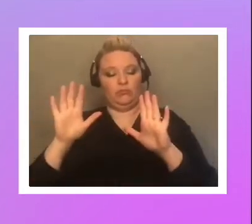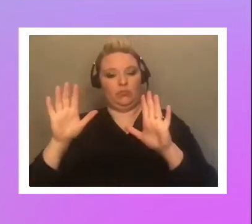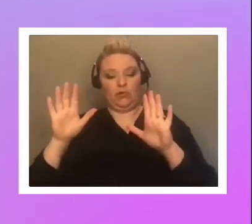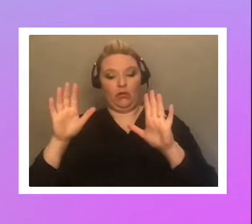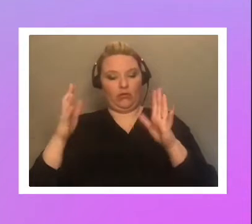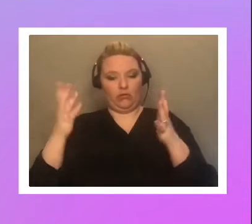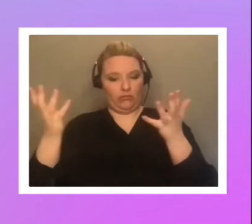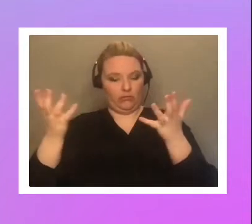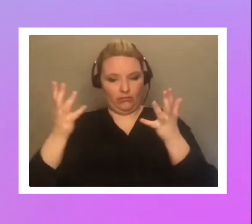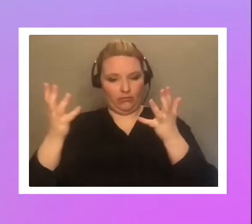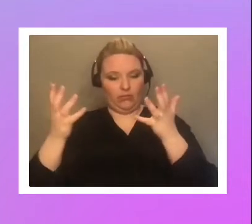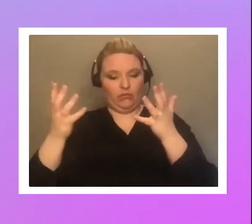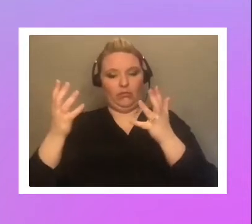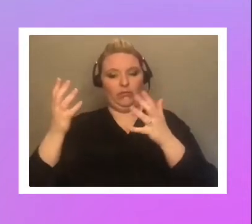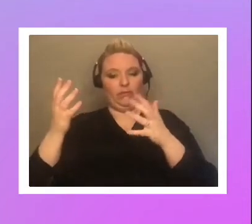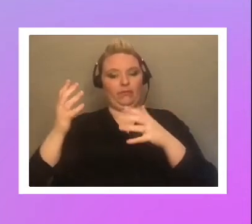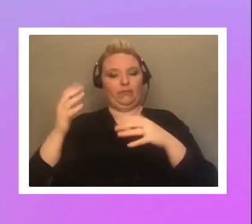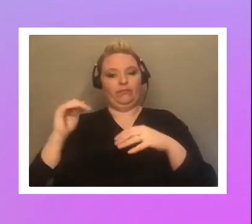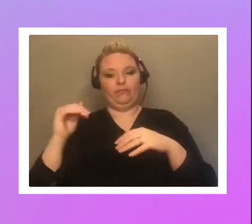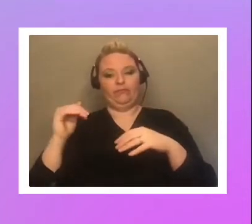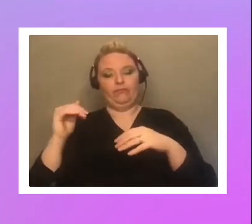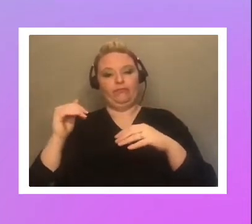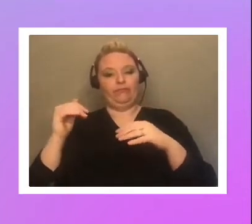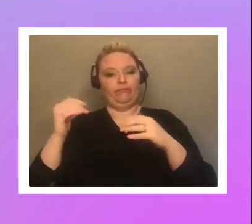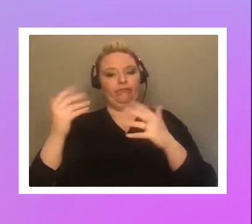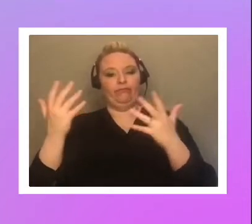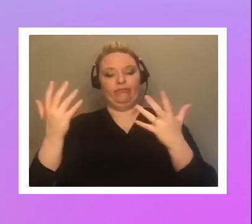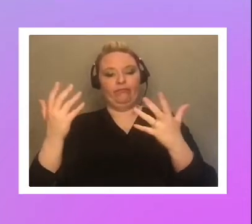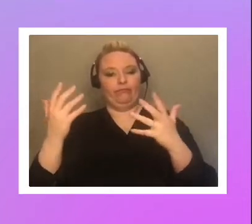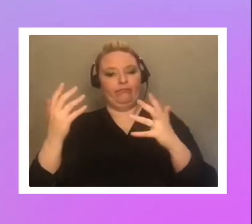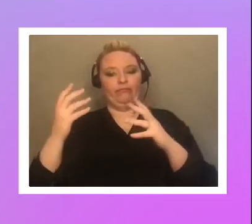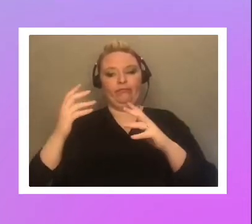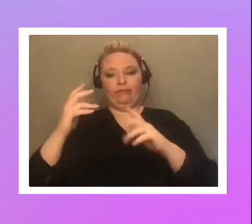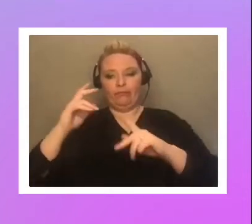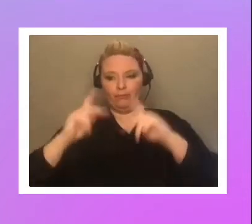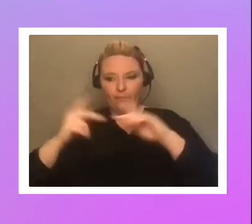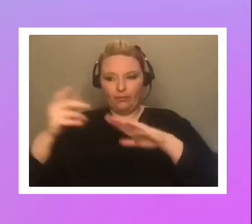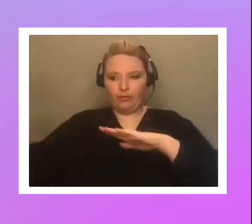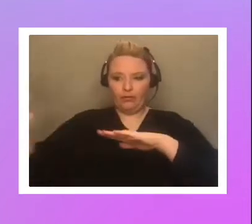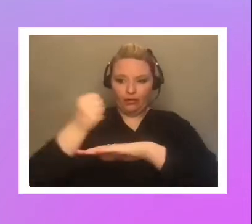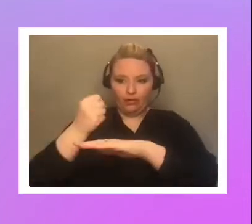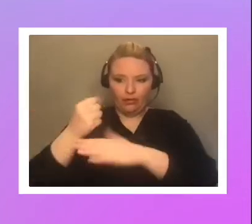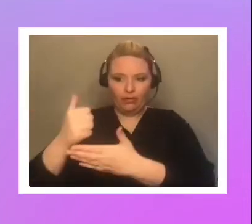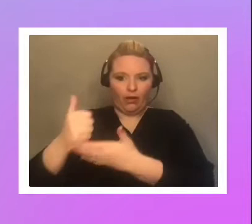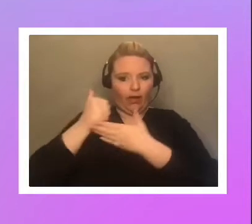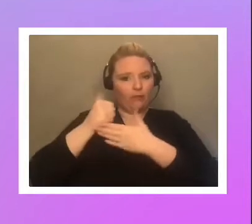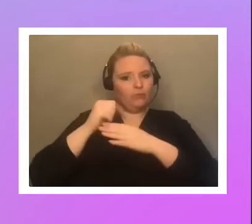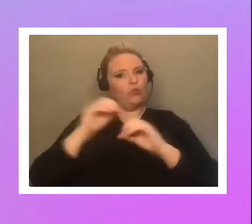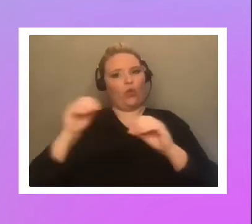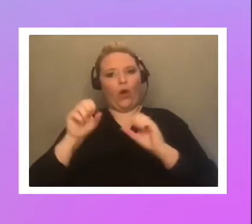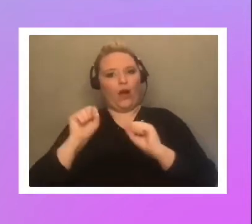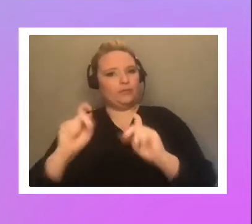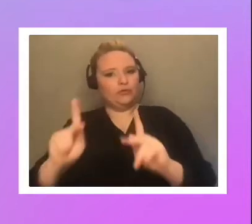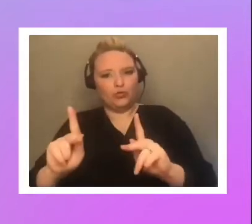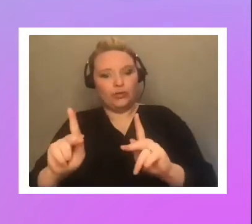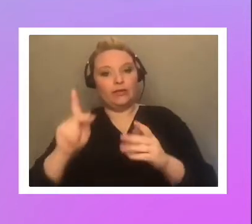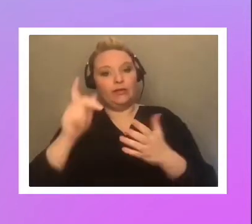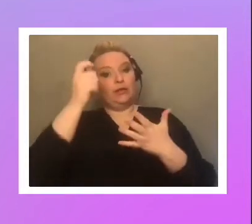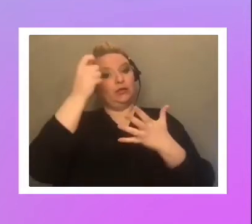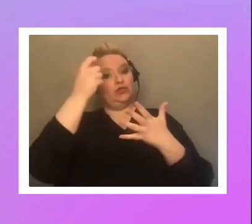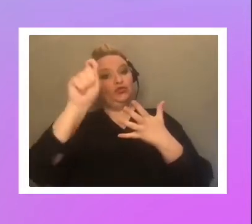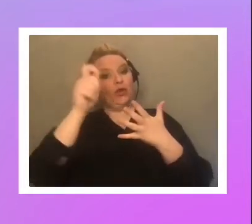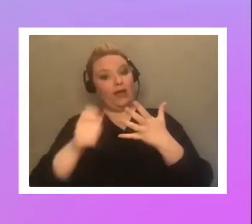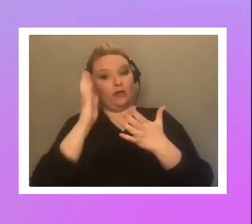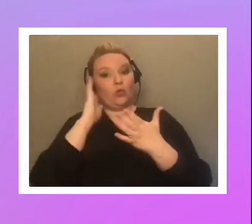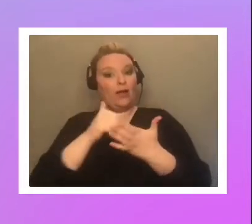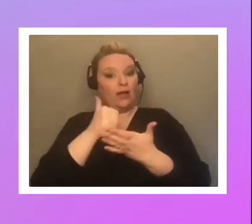have an opportunity to get people to help you on board, a checklist is going to help